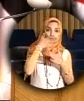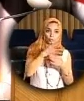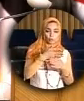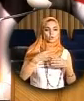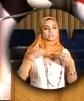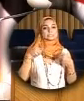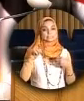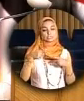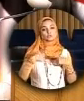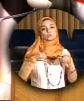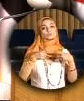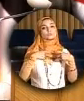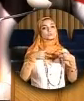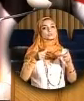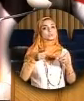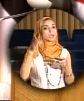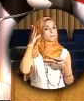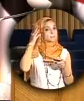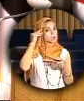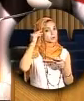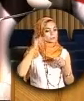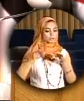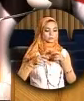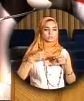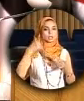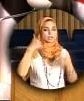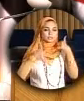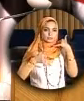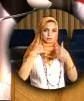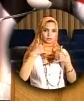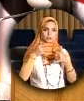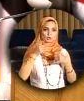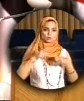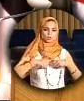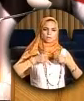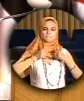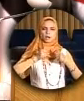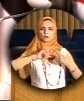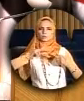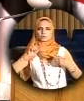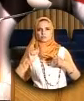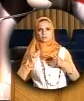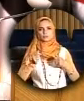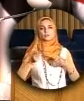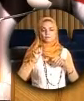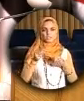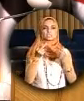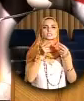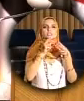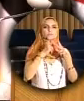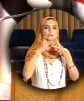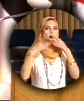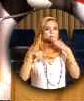effectively, while some suffer from lack of awareness and training opportunities many others simply cannot